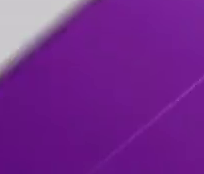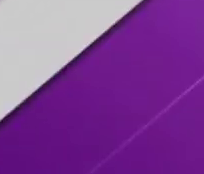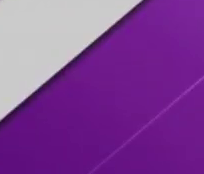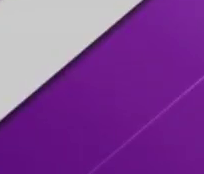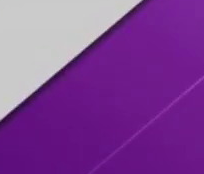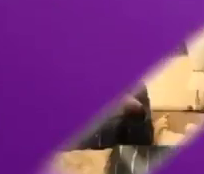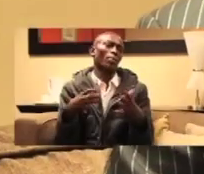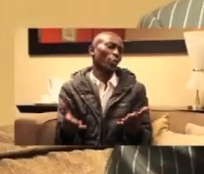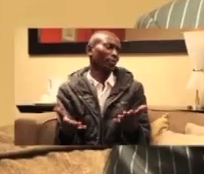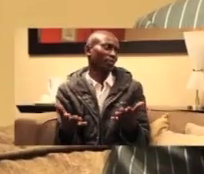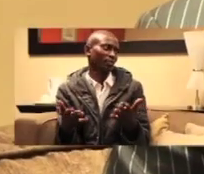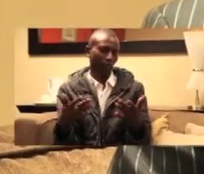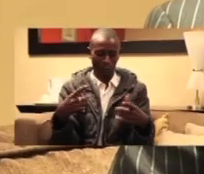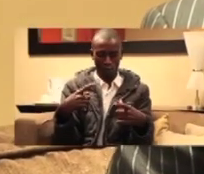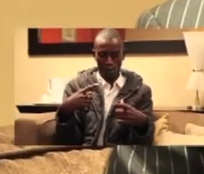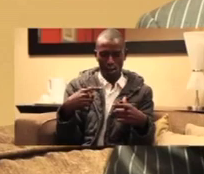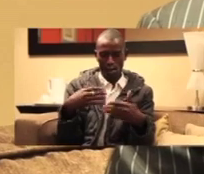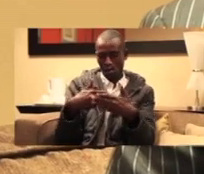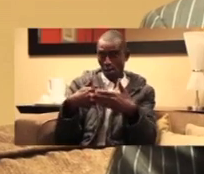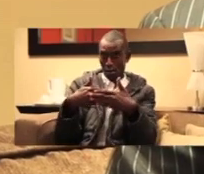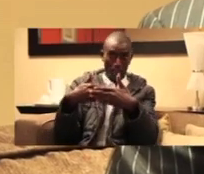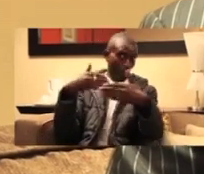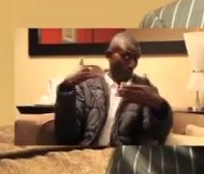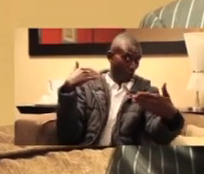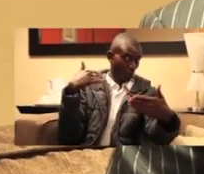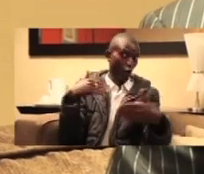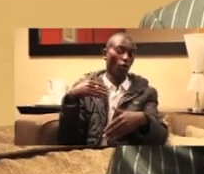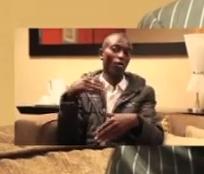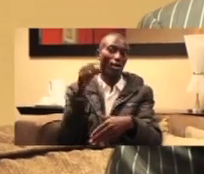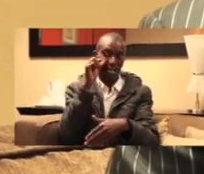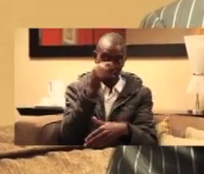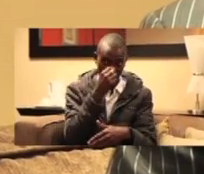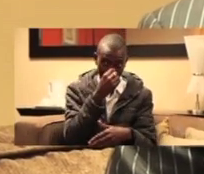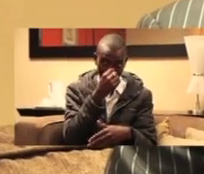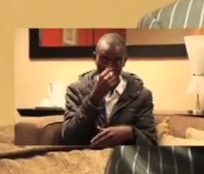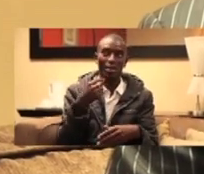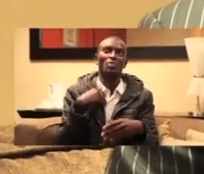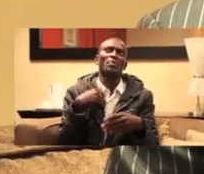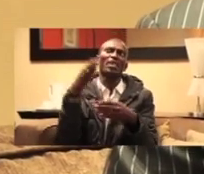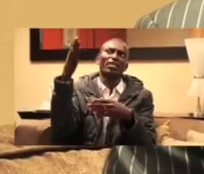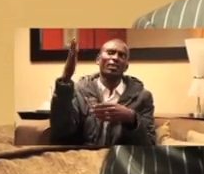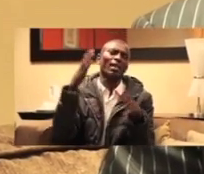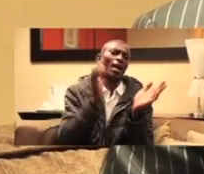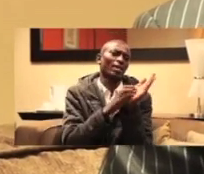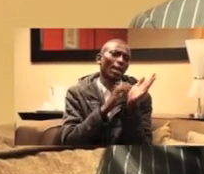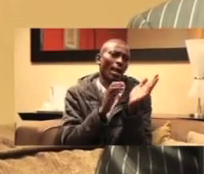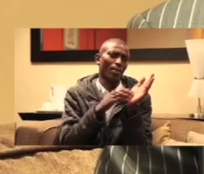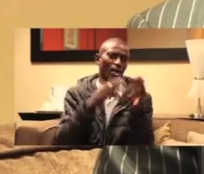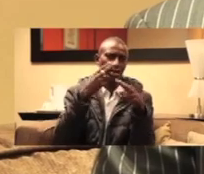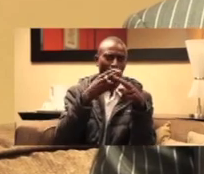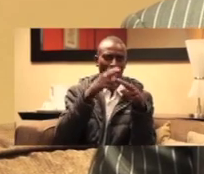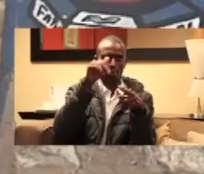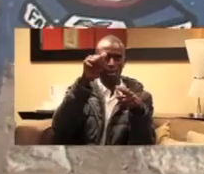you. Before I came to Nyamashaki, I was serving in PCA Yata, Nandeni area. It's in Ukambani,